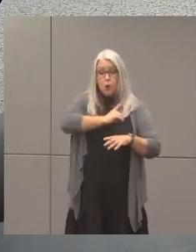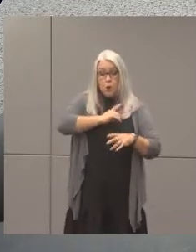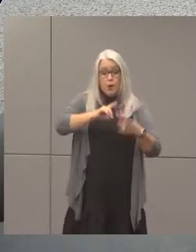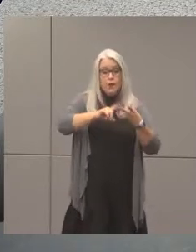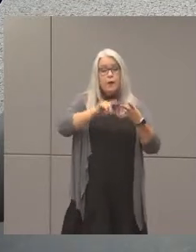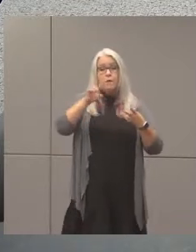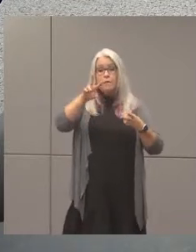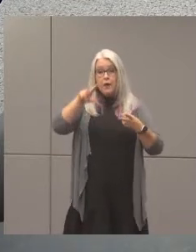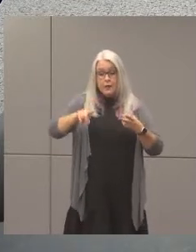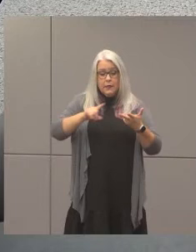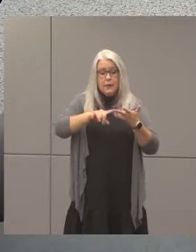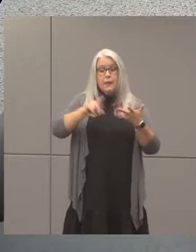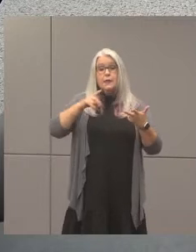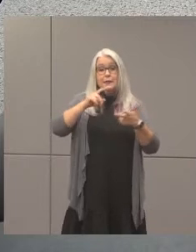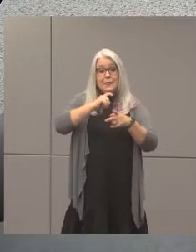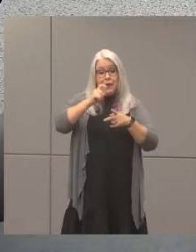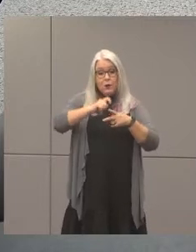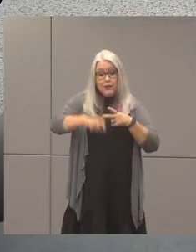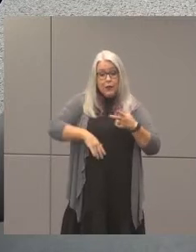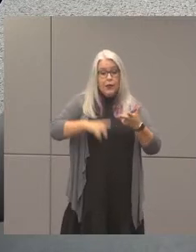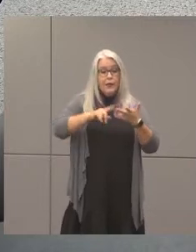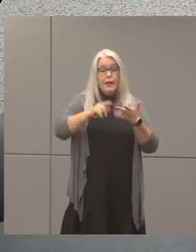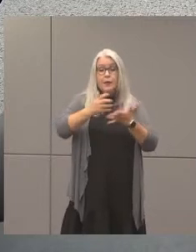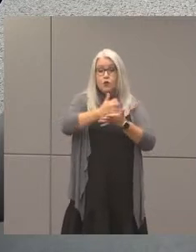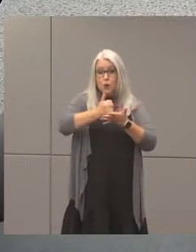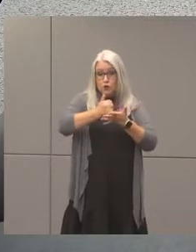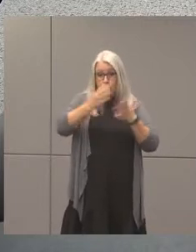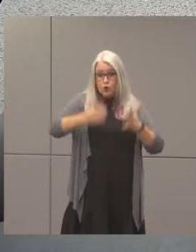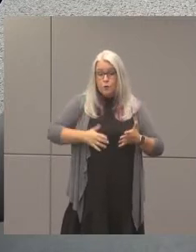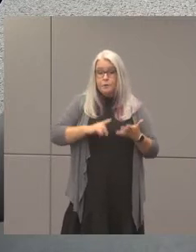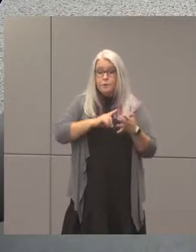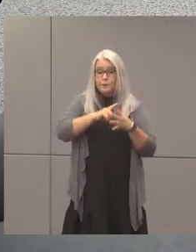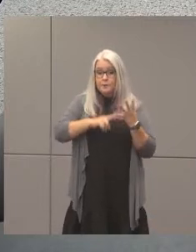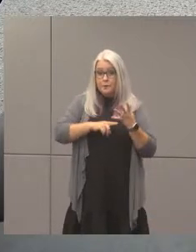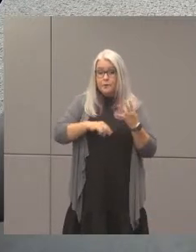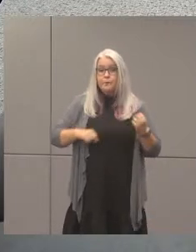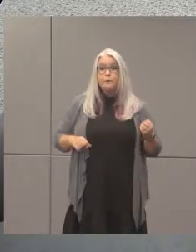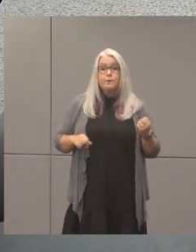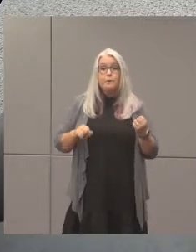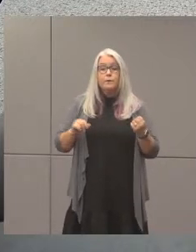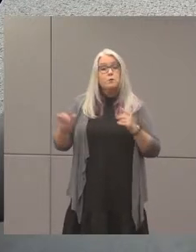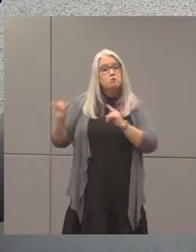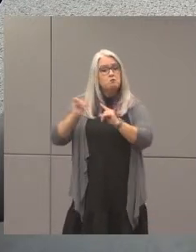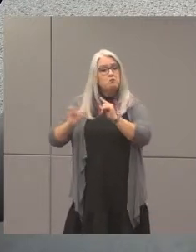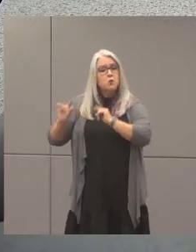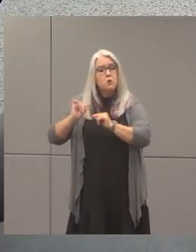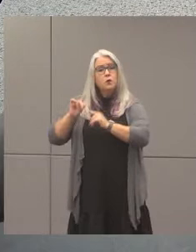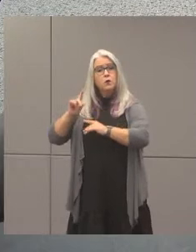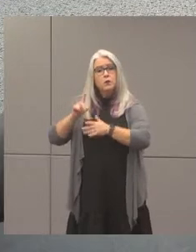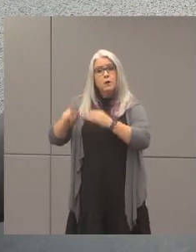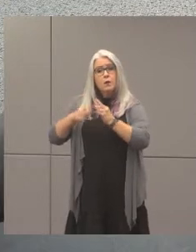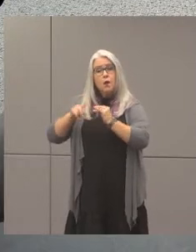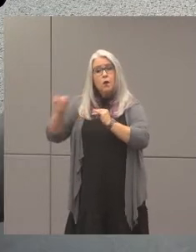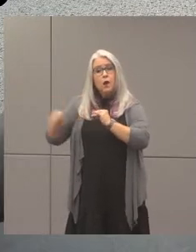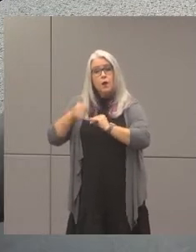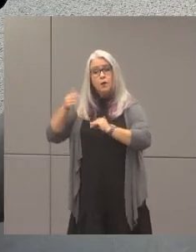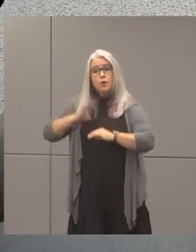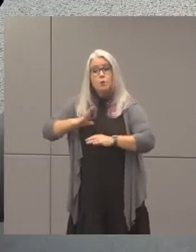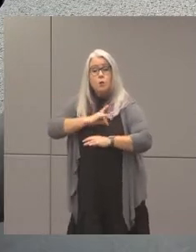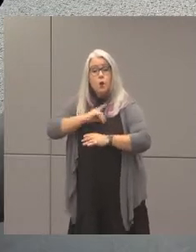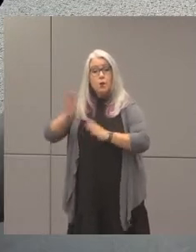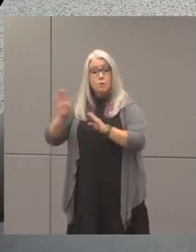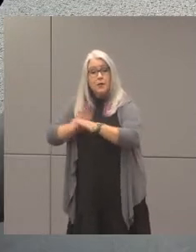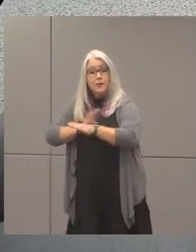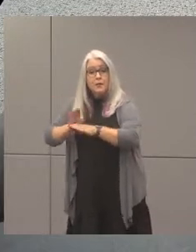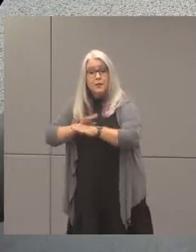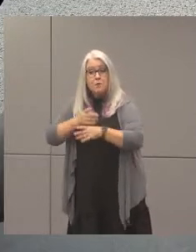chair, secretary, and treasurer. There were rumors of other pieces of board business that were being discussed